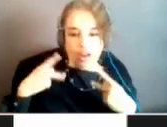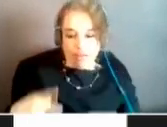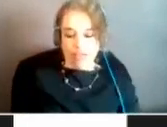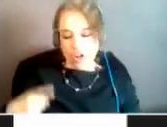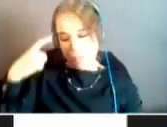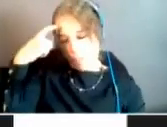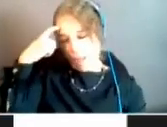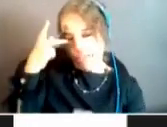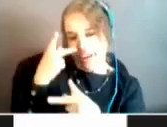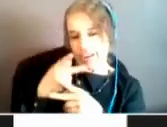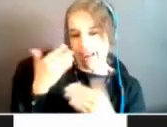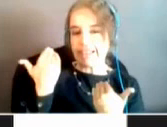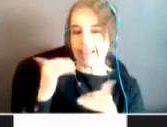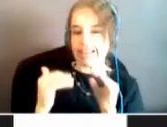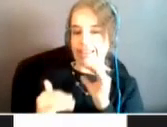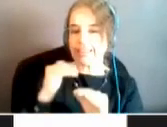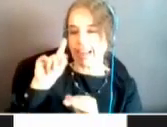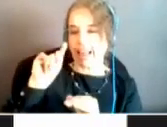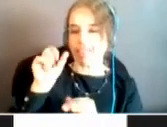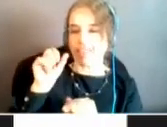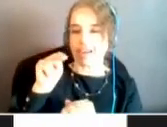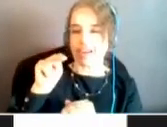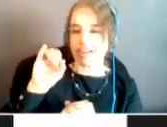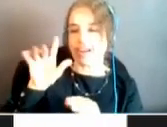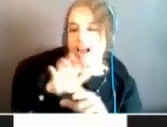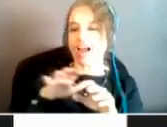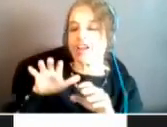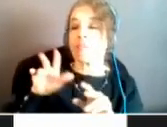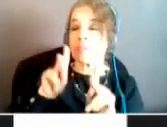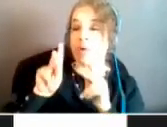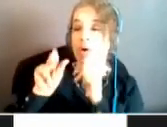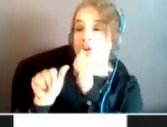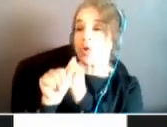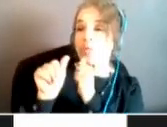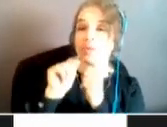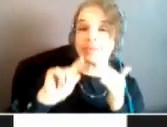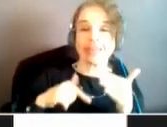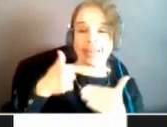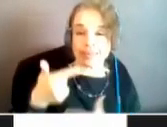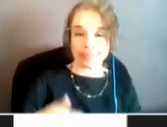health care, limited access to lethal means among people at risk. Next slide.